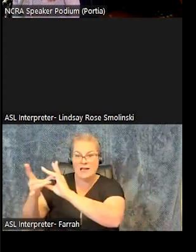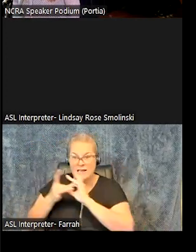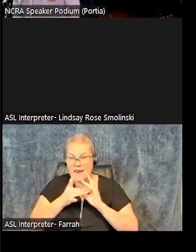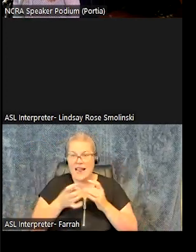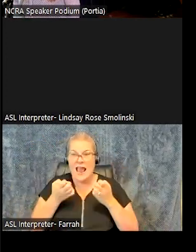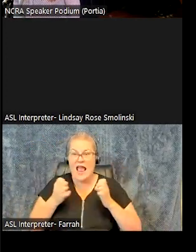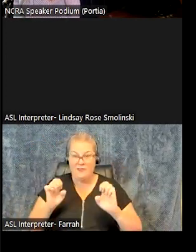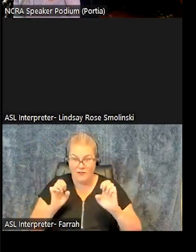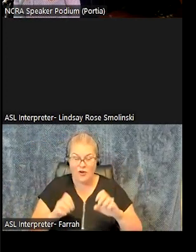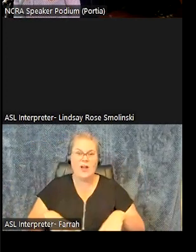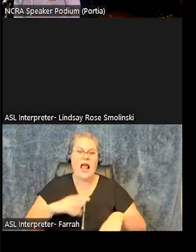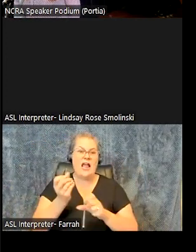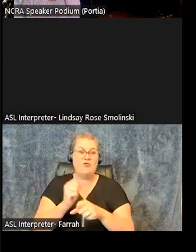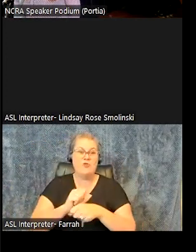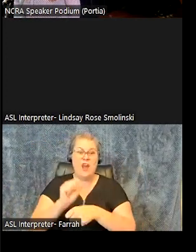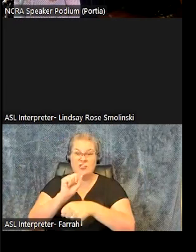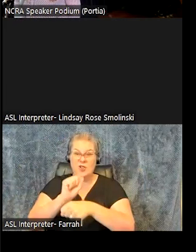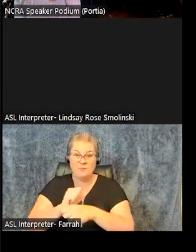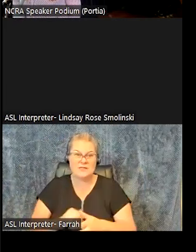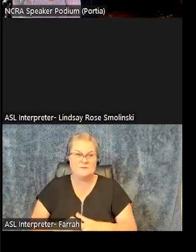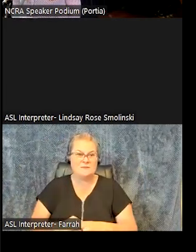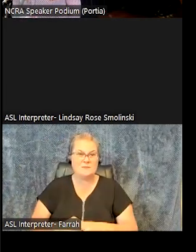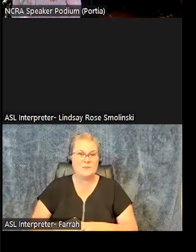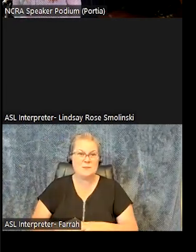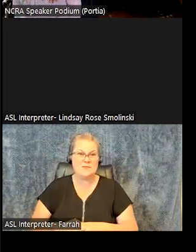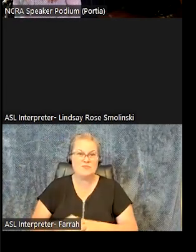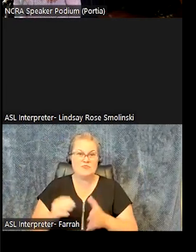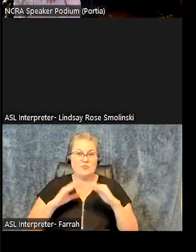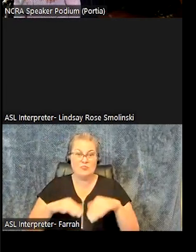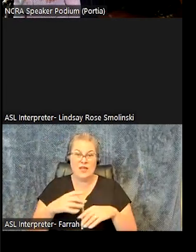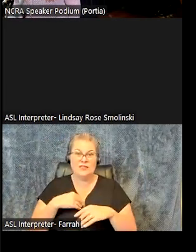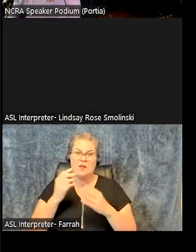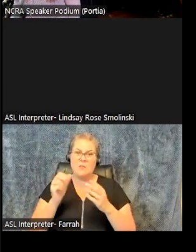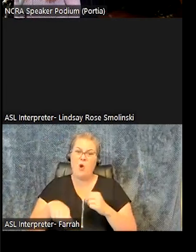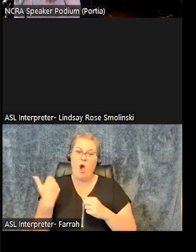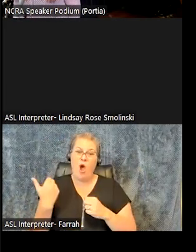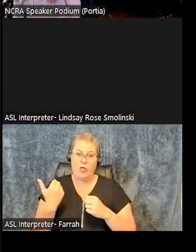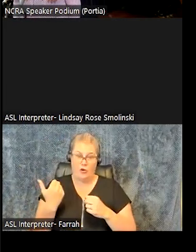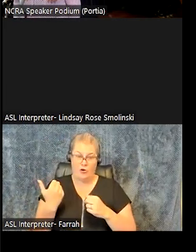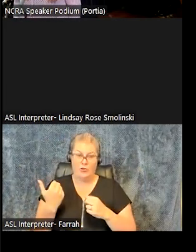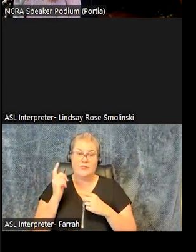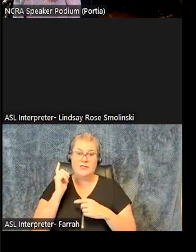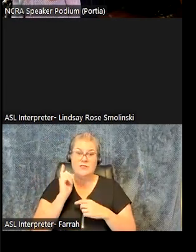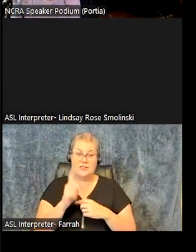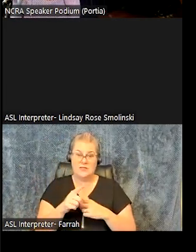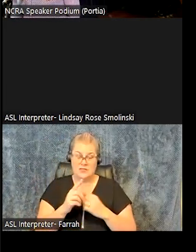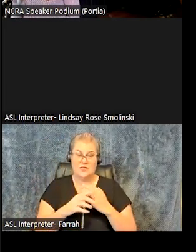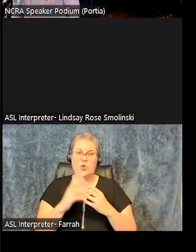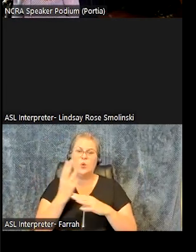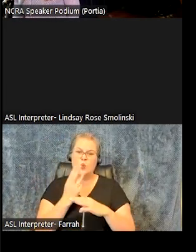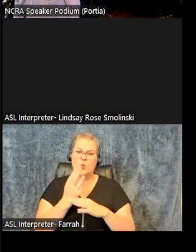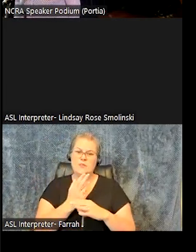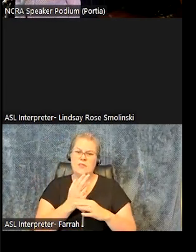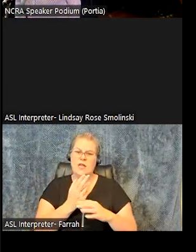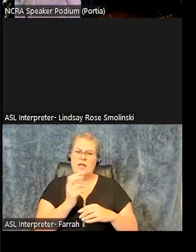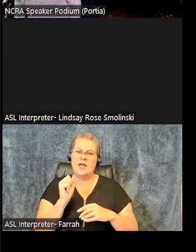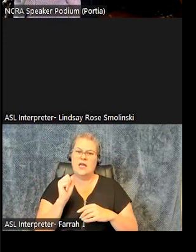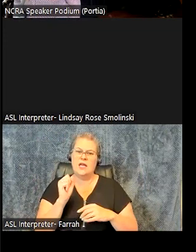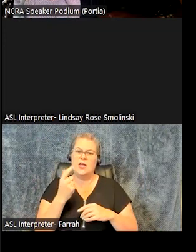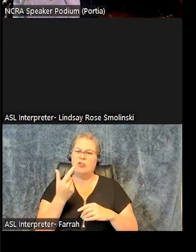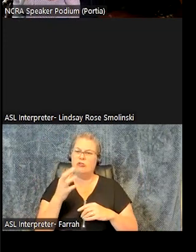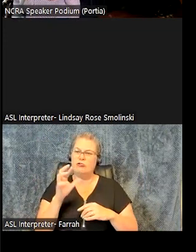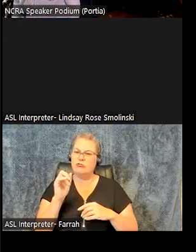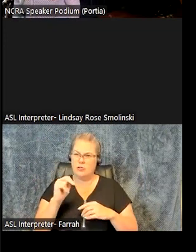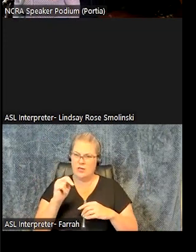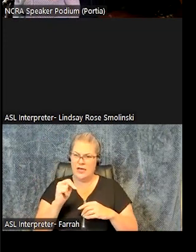created jobs in our community. Here's some other winners. This was using spent grain from a local distiller. We had a